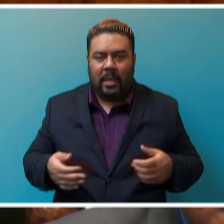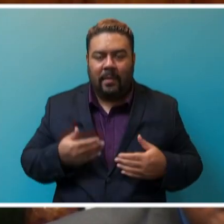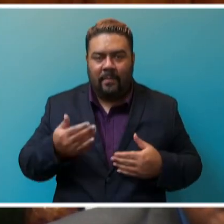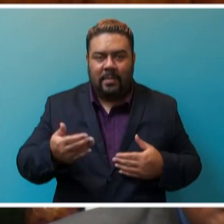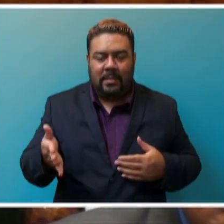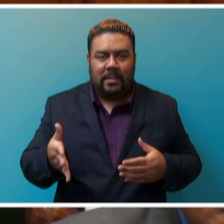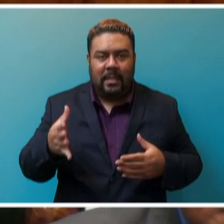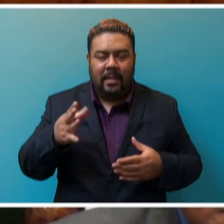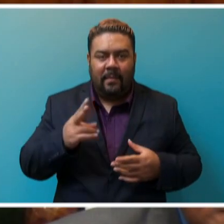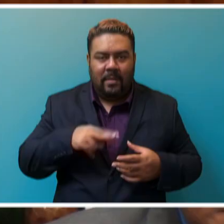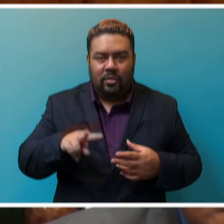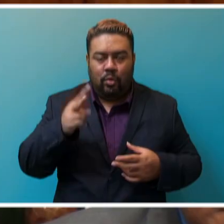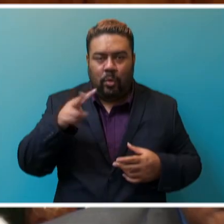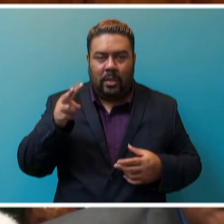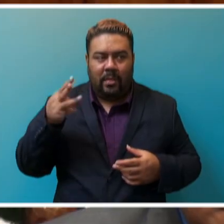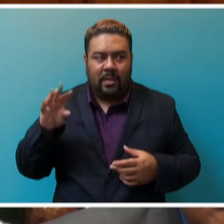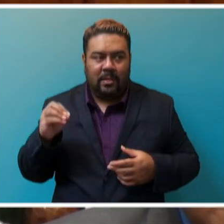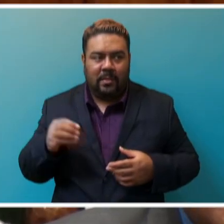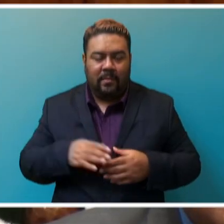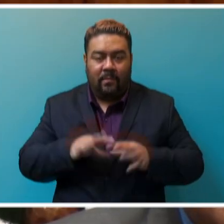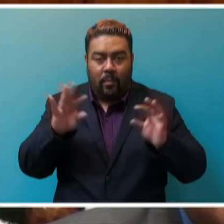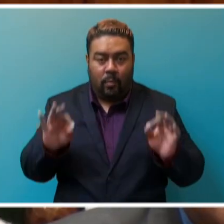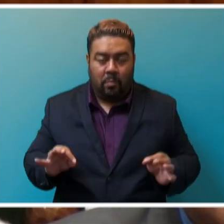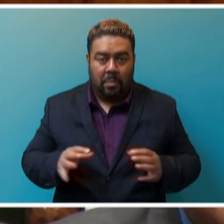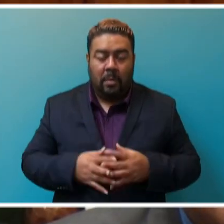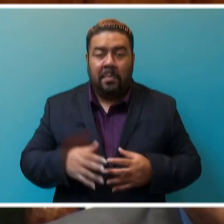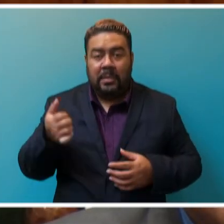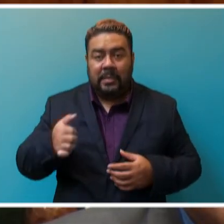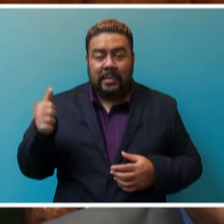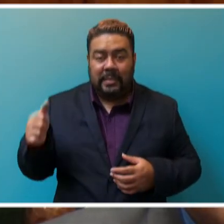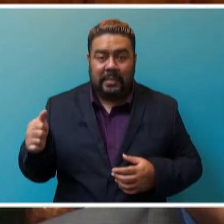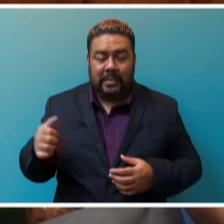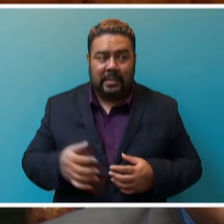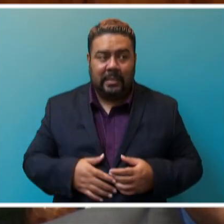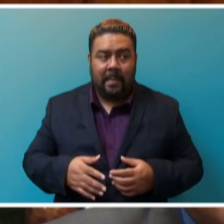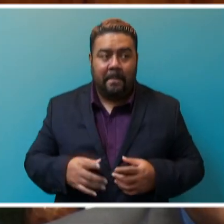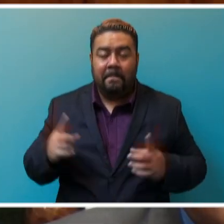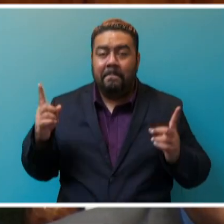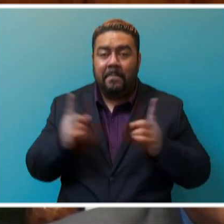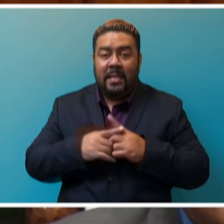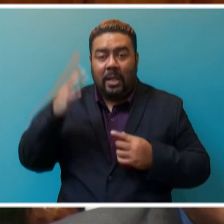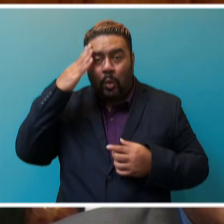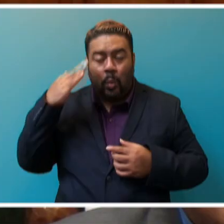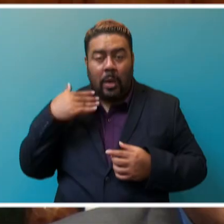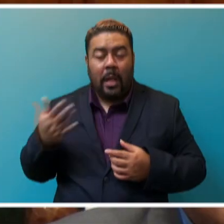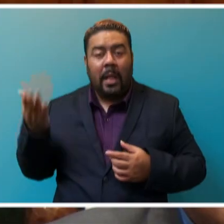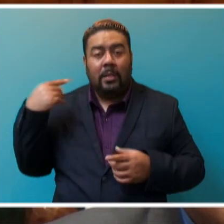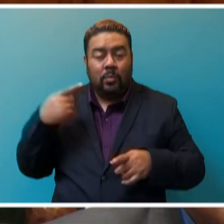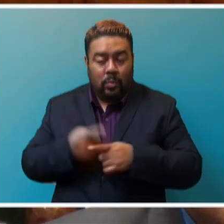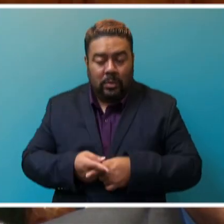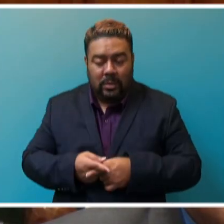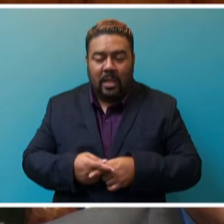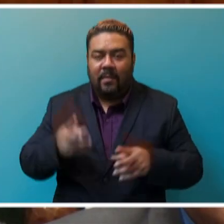Vision 2030 framework. During the 66th meeting in Seoul last week, the vision was